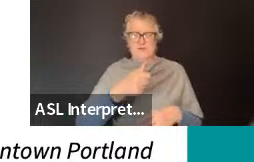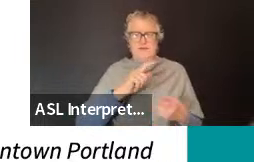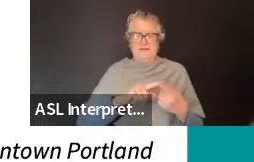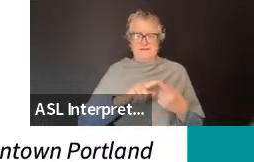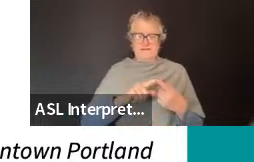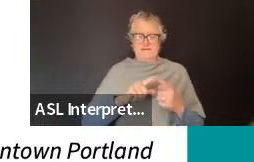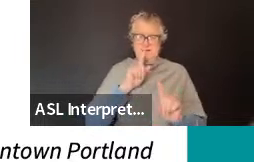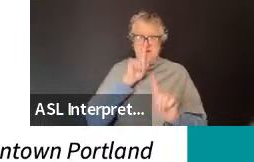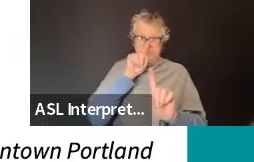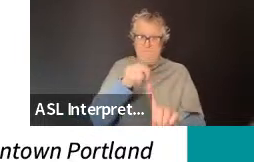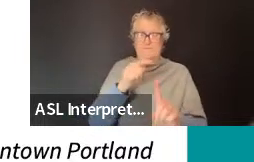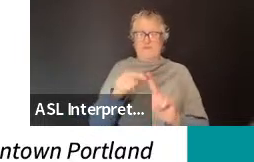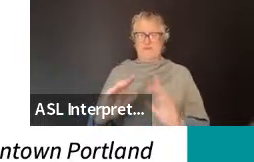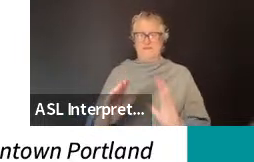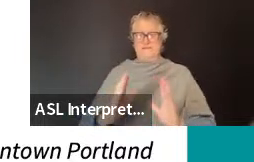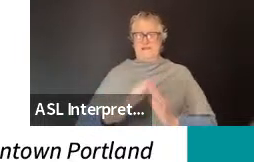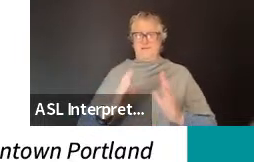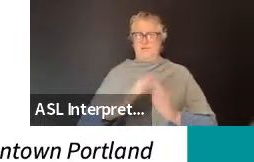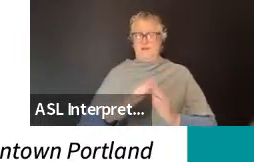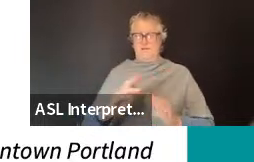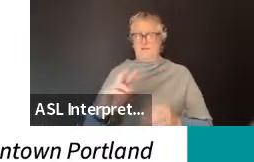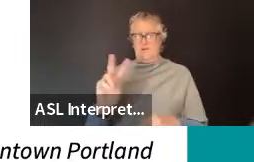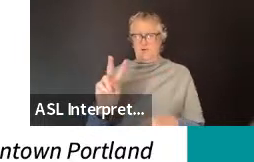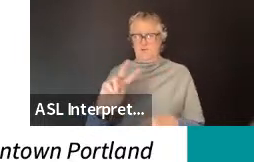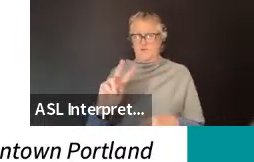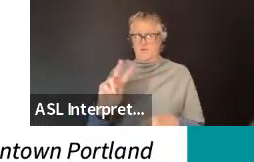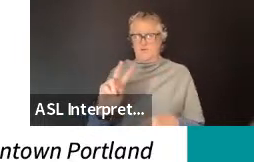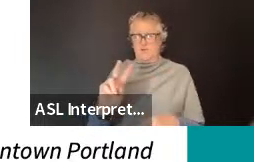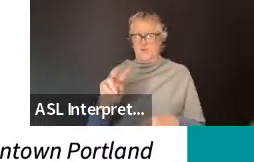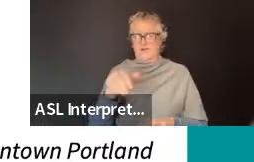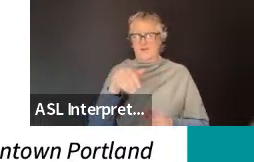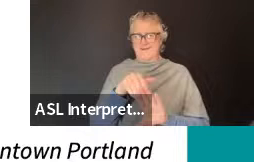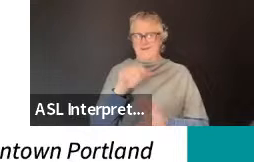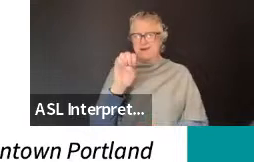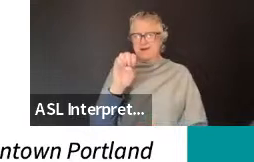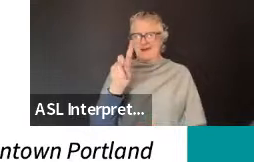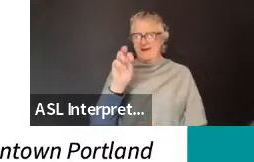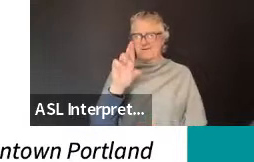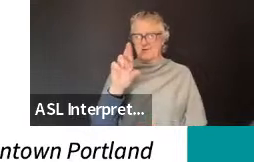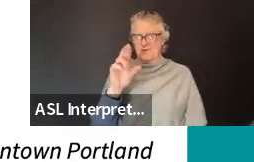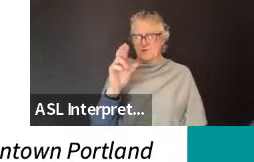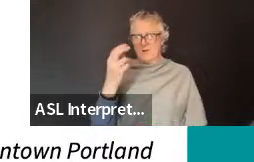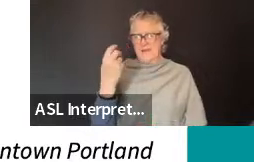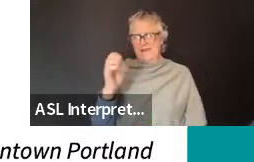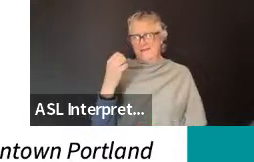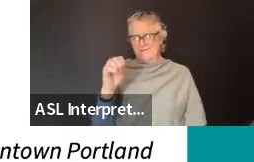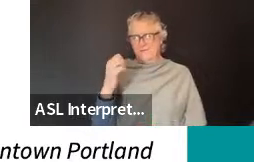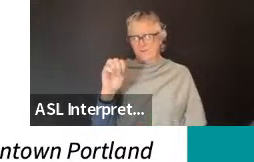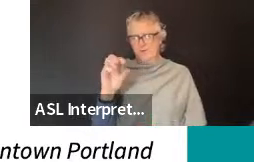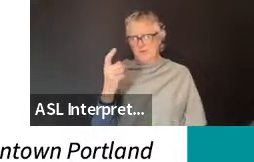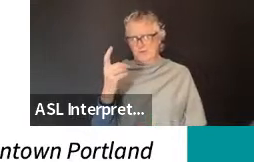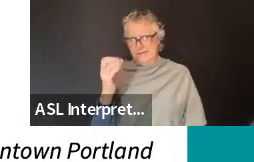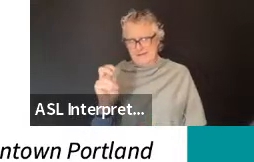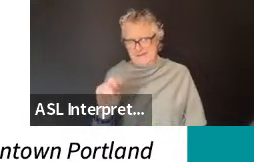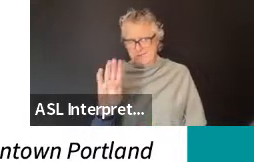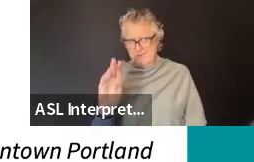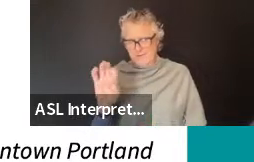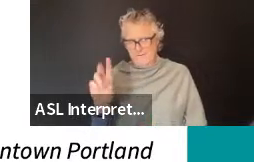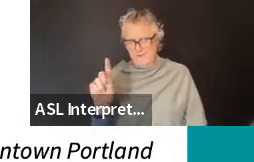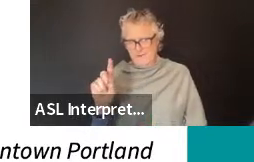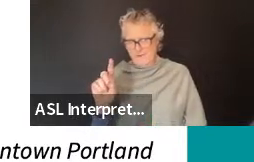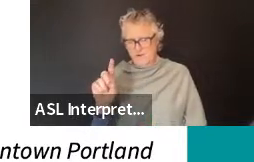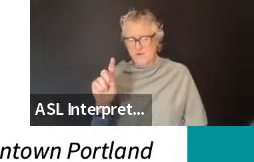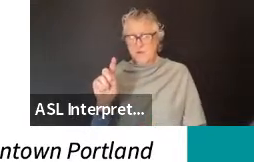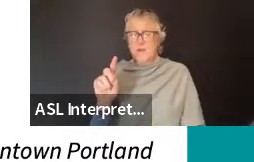Vancouver at Evergreen Boulevard, south or north, vice versa, to downtown Portland at